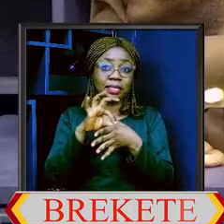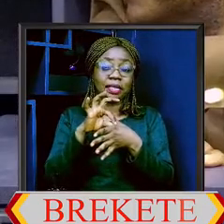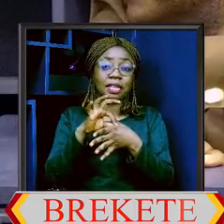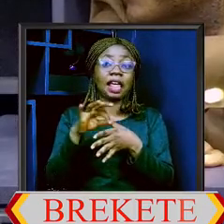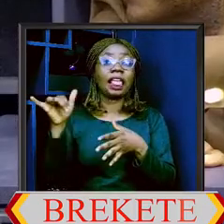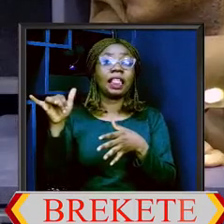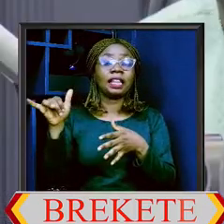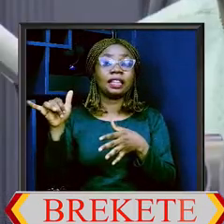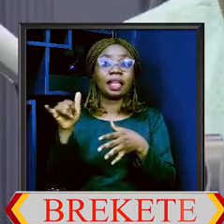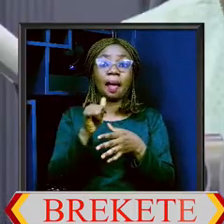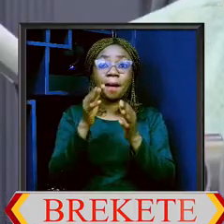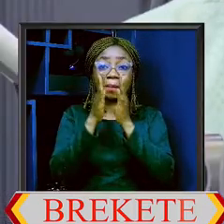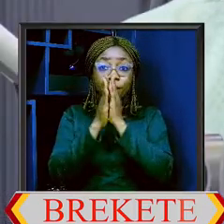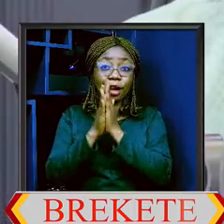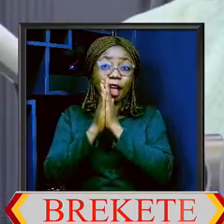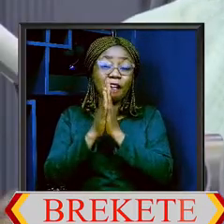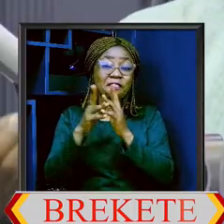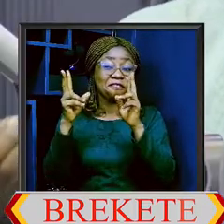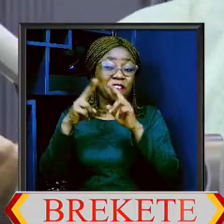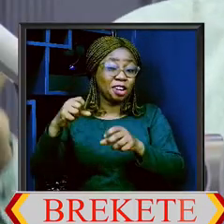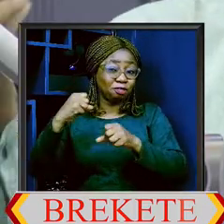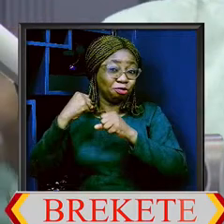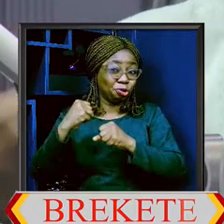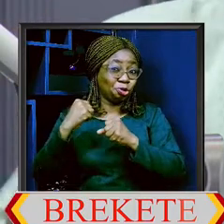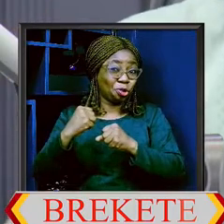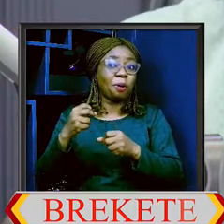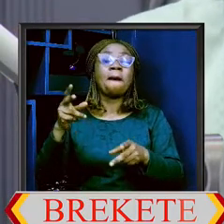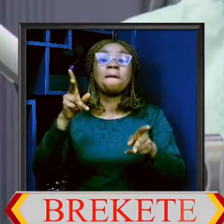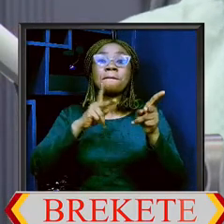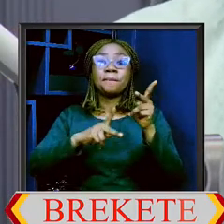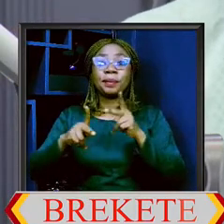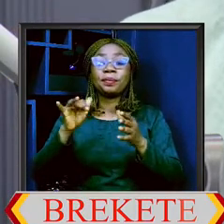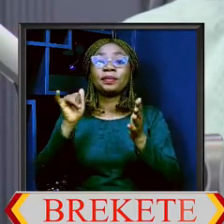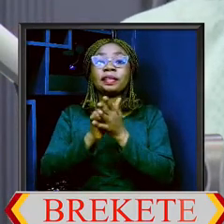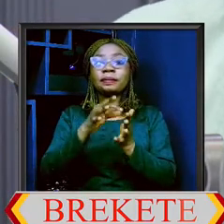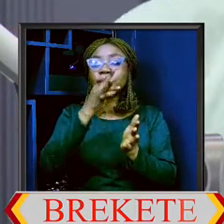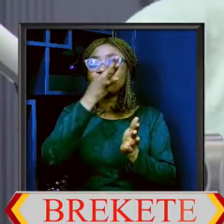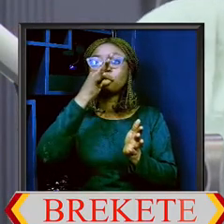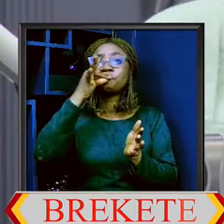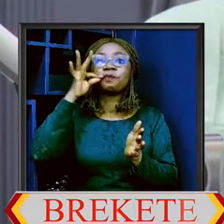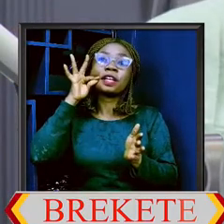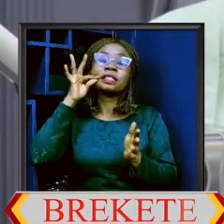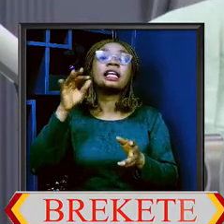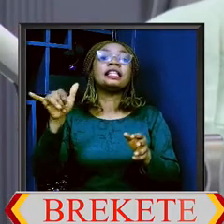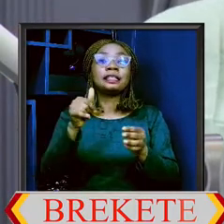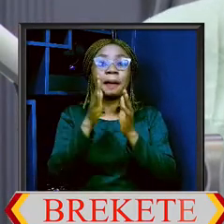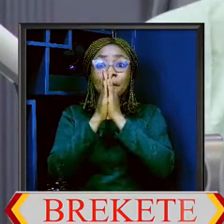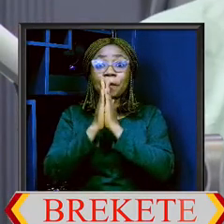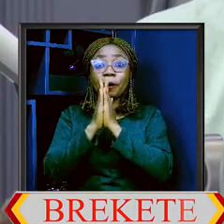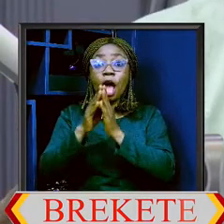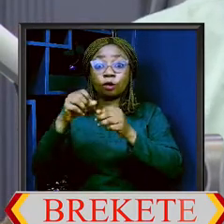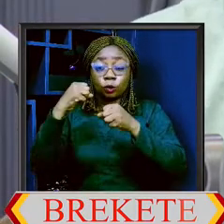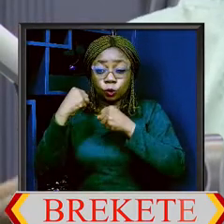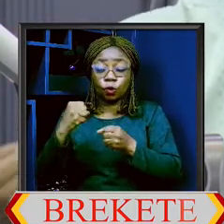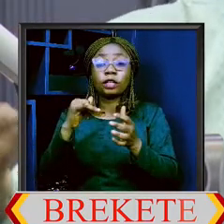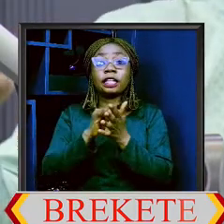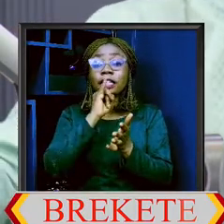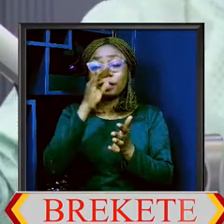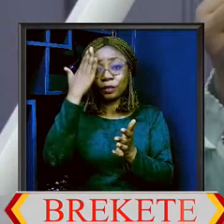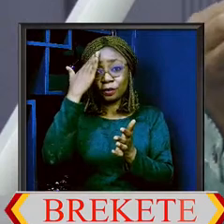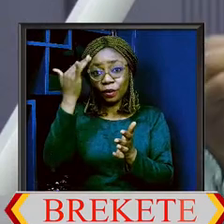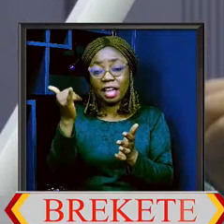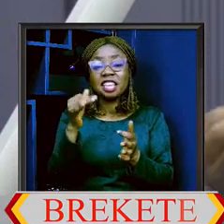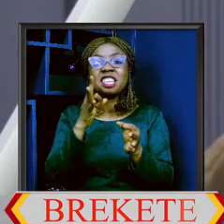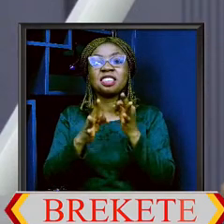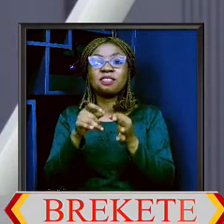m yes people where they way they fast their prayer strong sir now make some sometimes